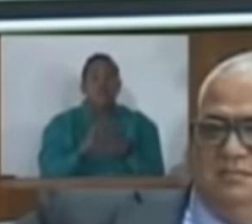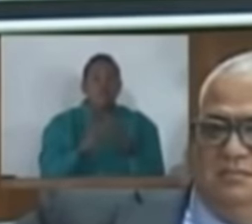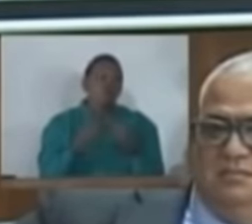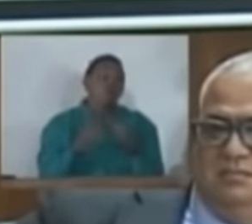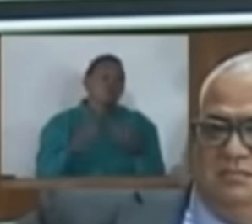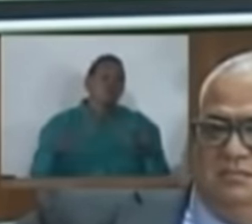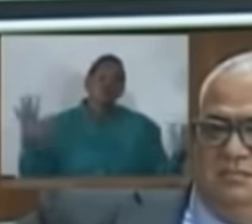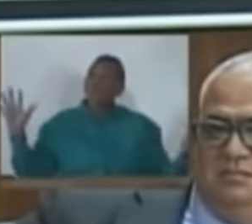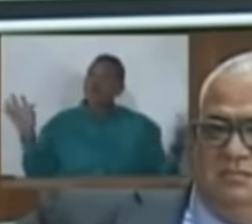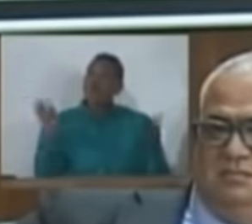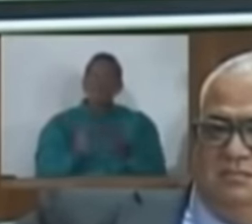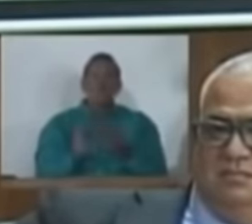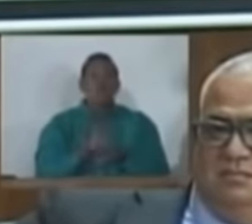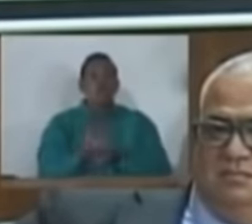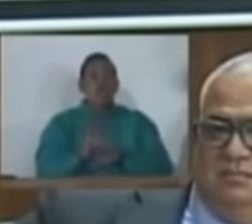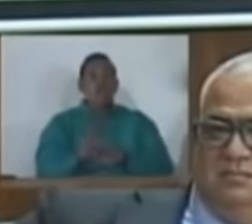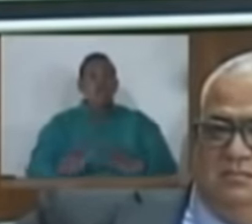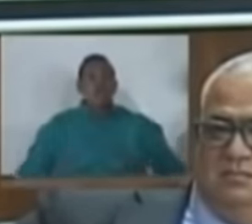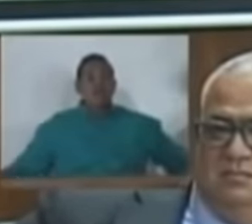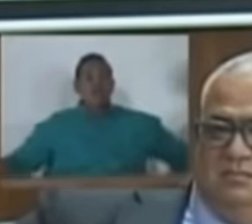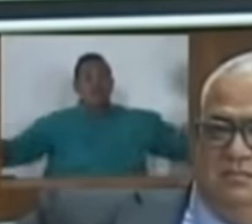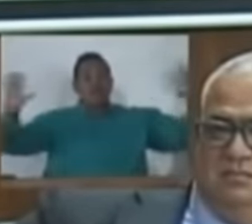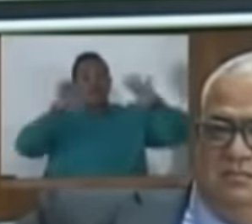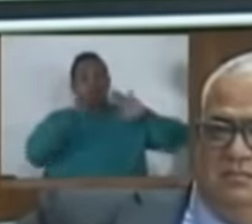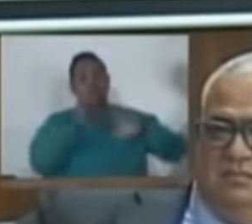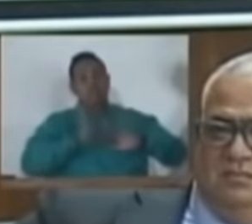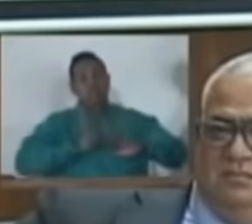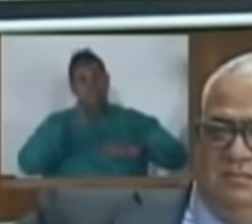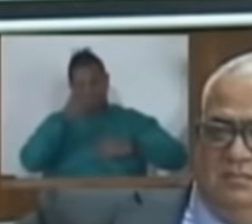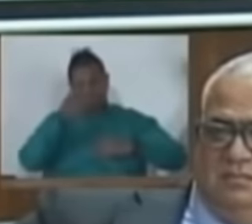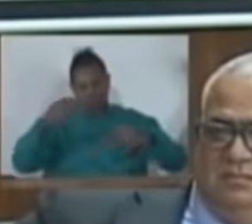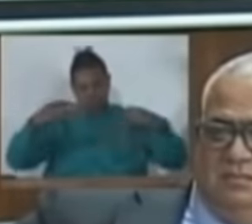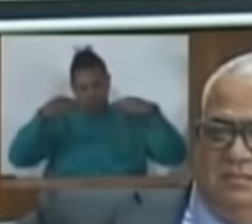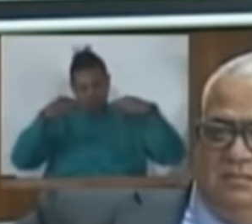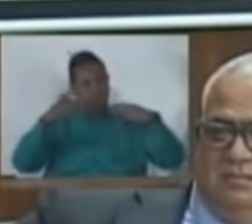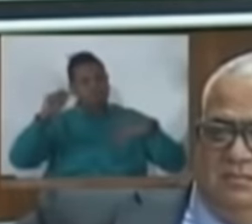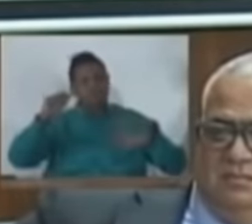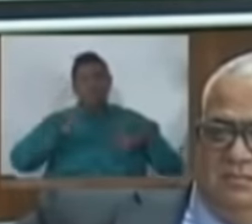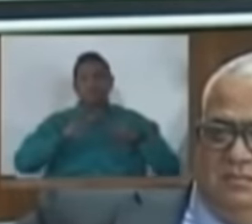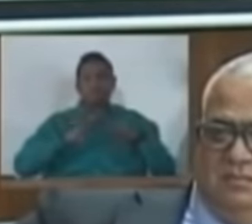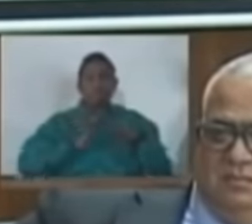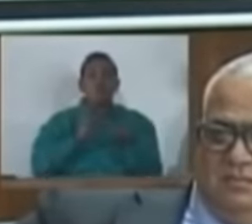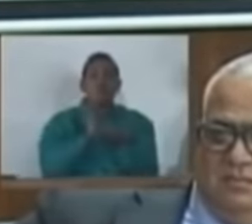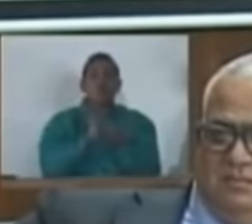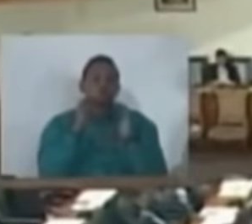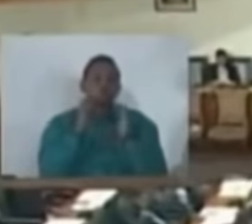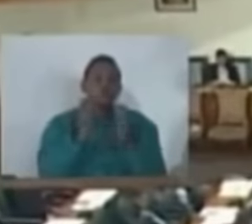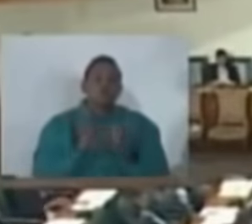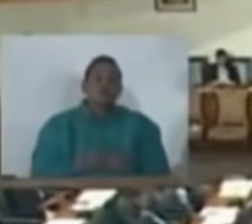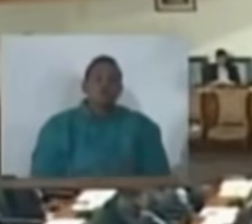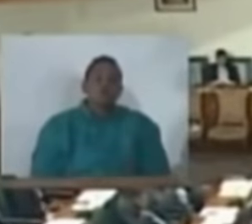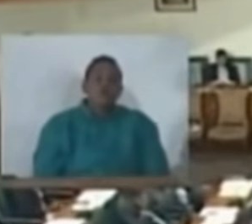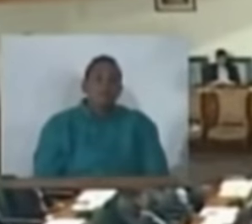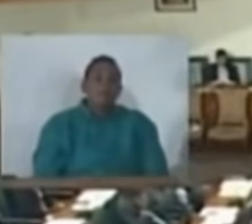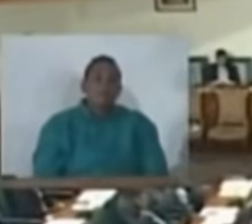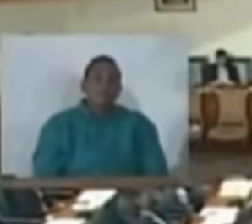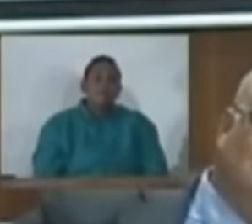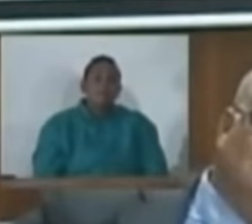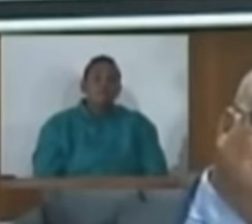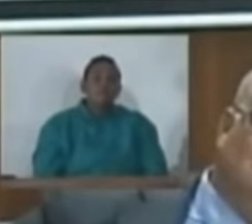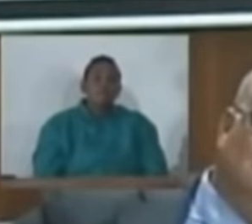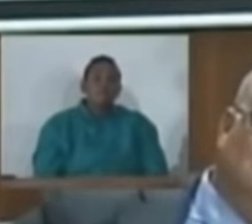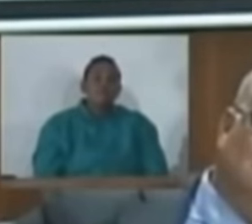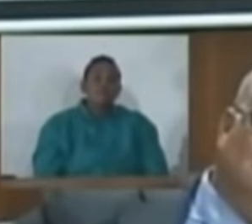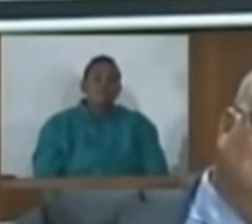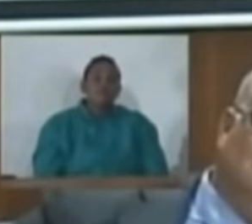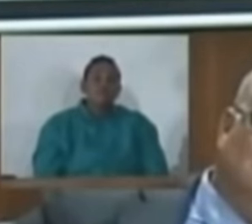to the shadow cabinet as spokesperson on foreign affairs and foreign trade, the position she currently holds. The difference